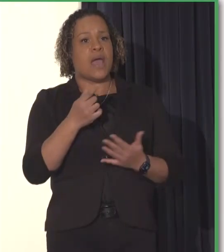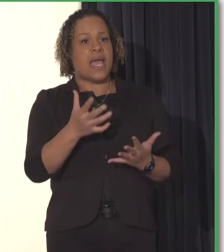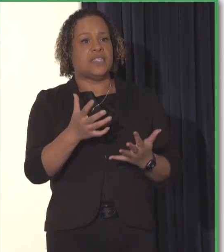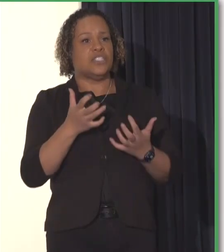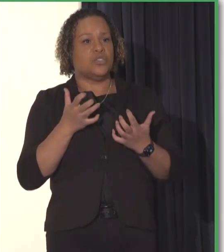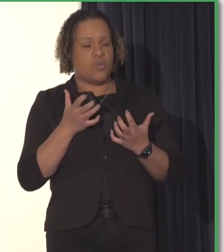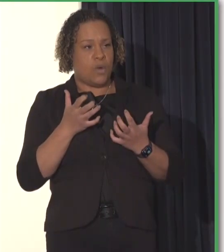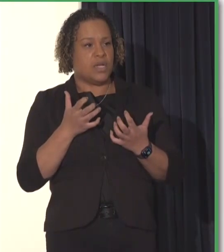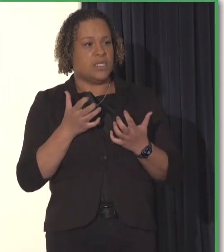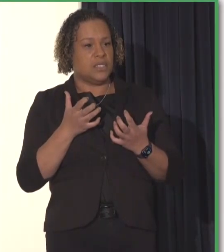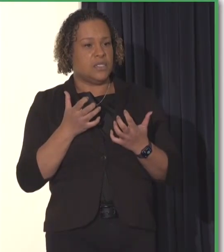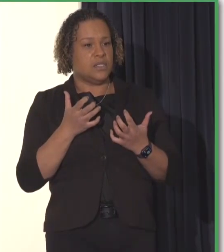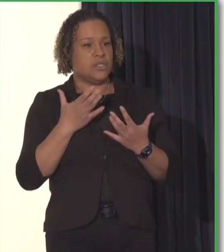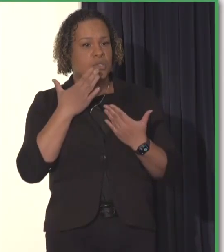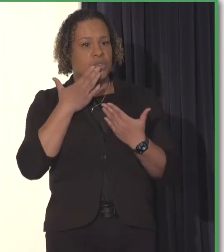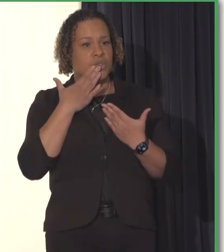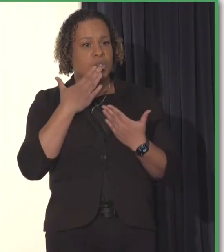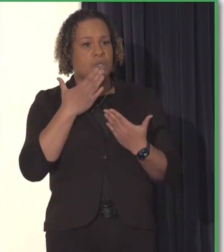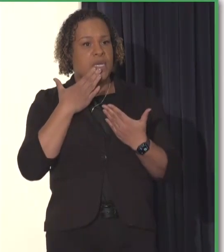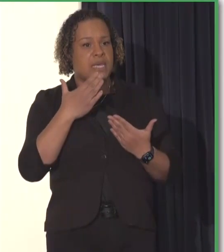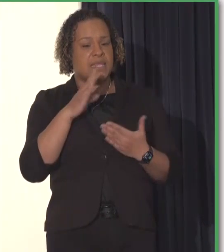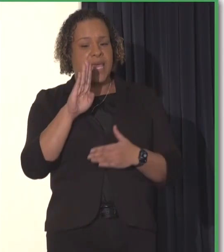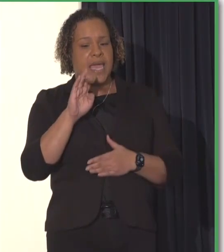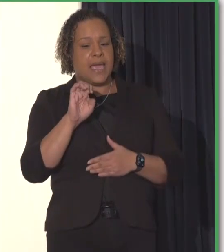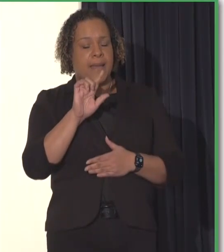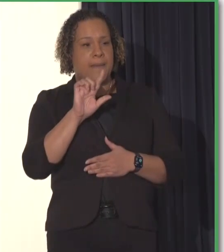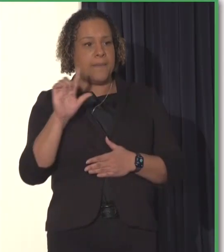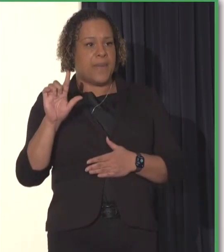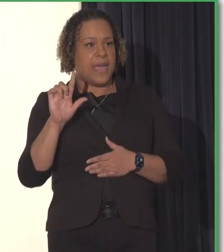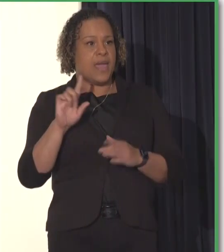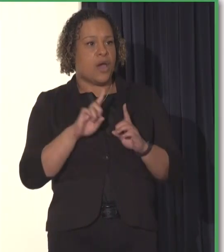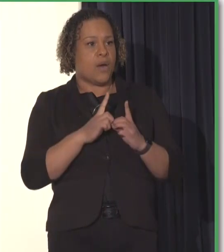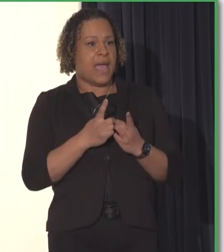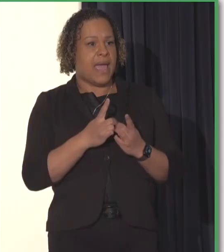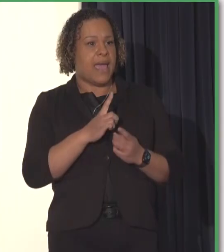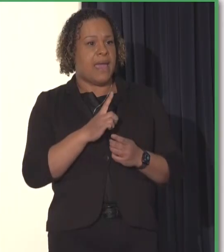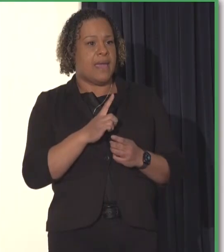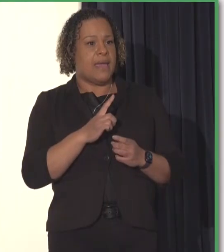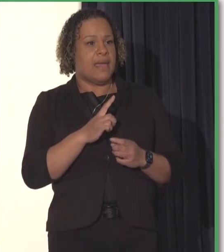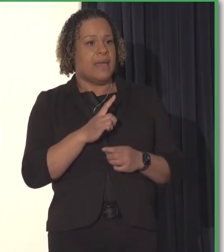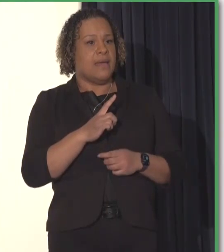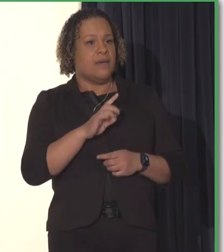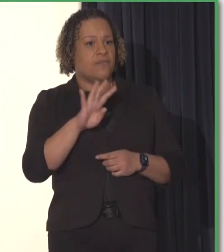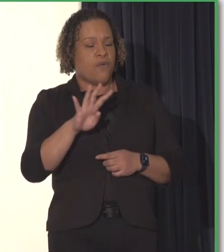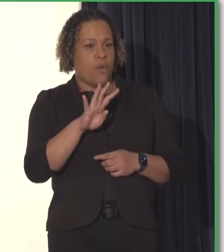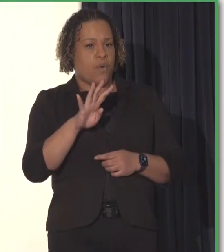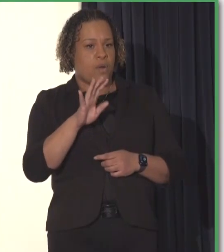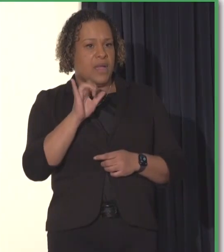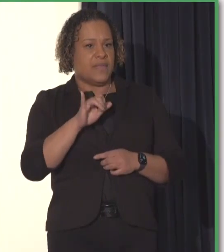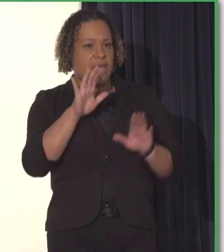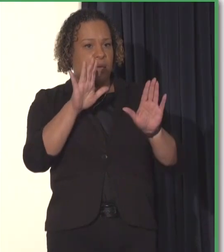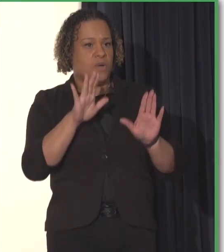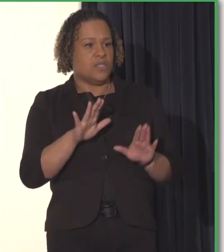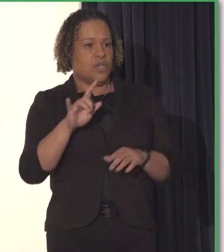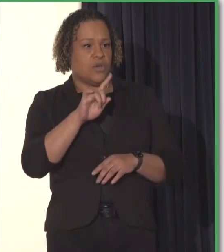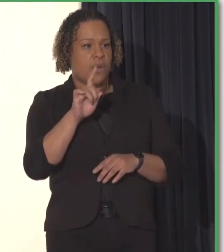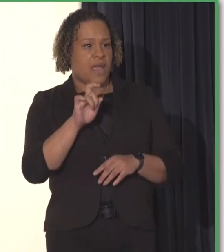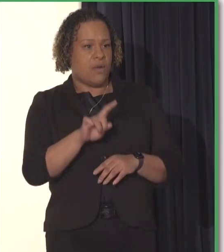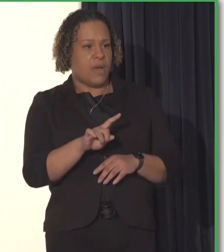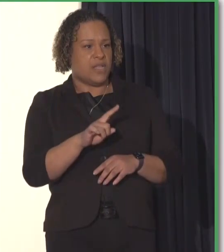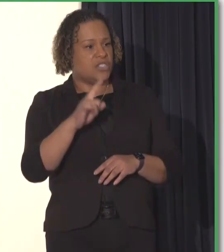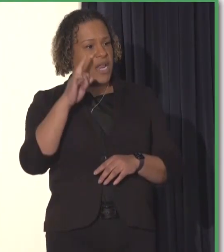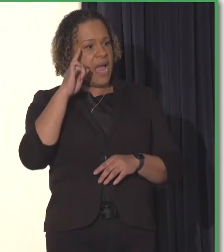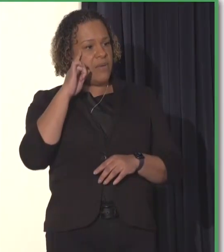thank Commissioner Bell of District 4 for raising that. That was a great question, and I was actually thinking the same thing. So we